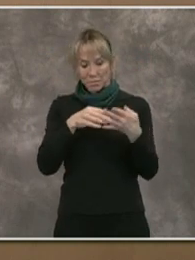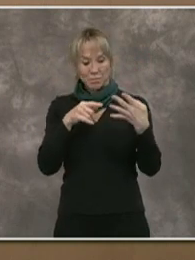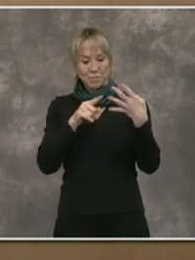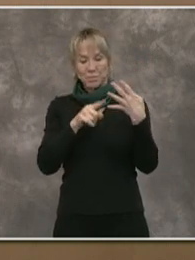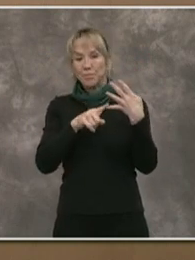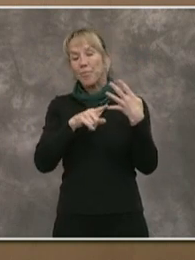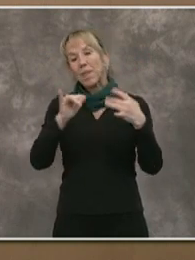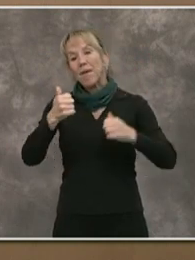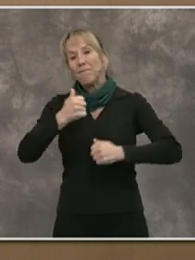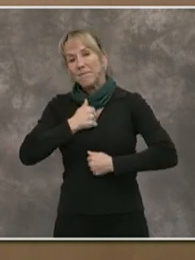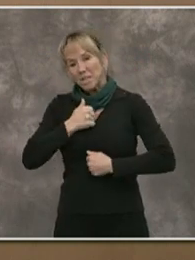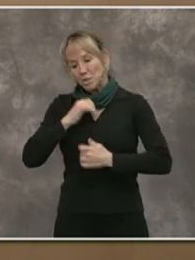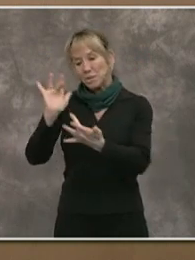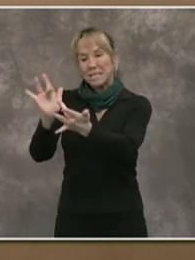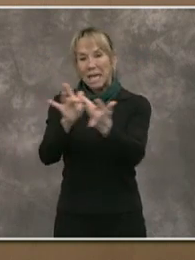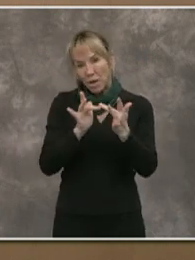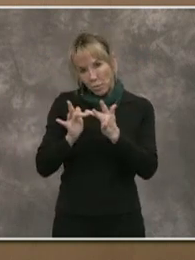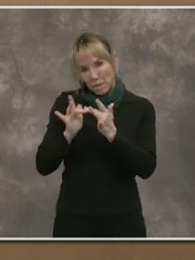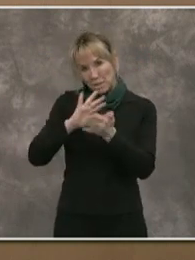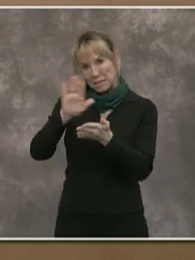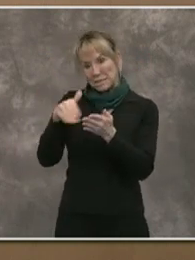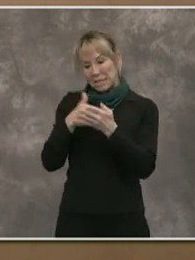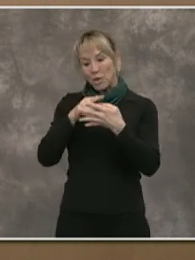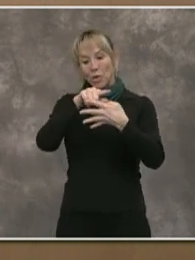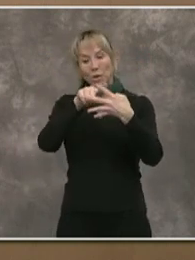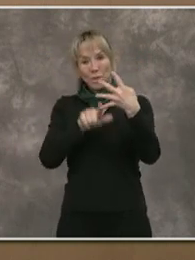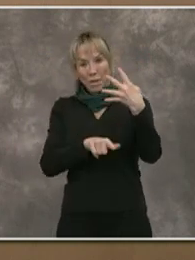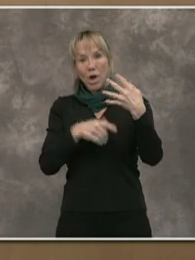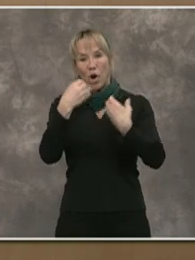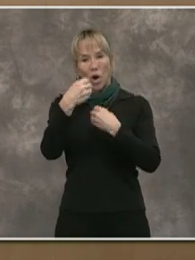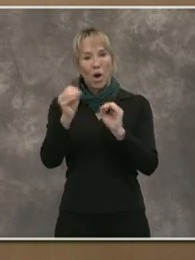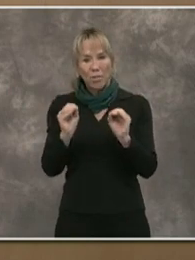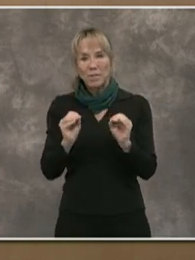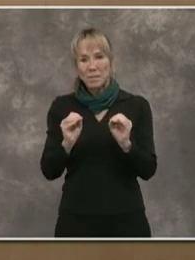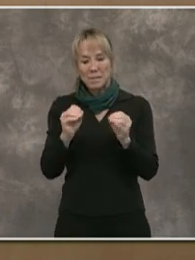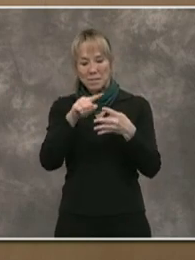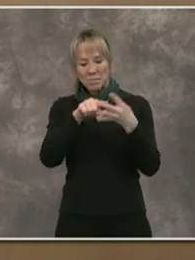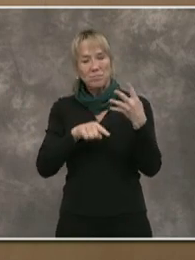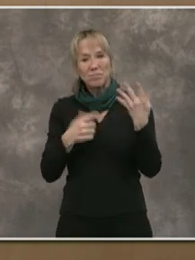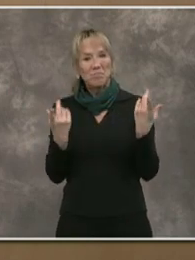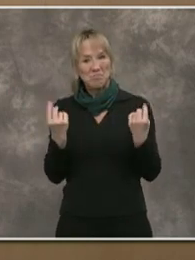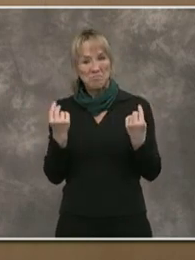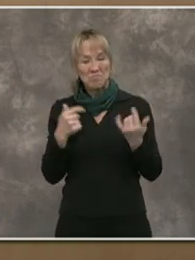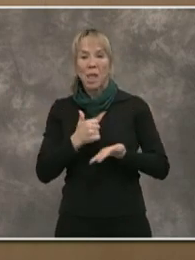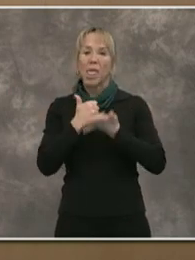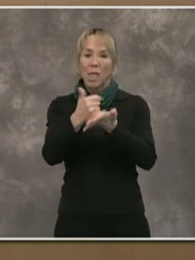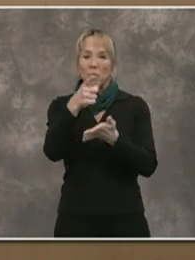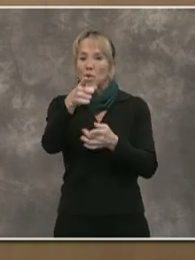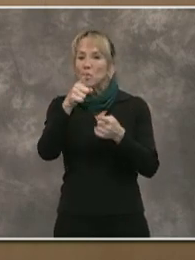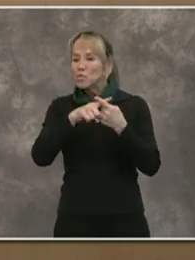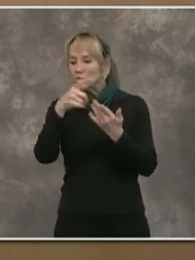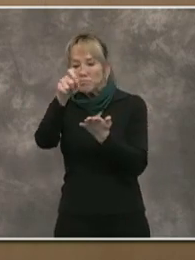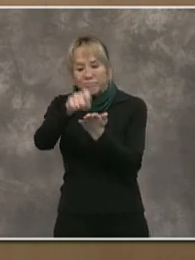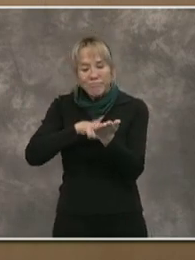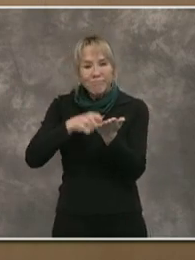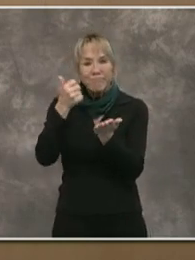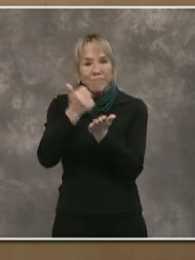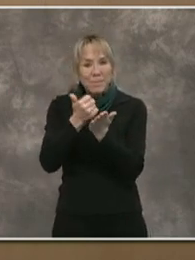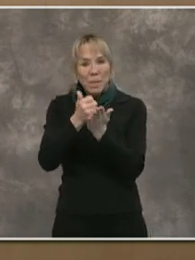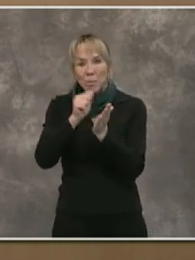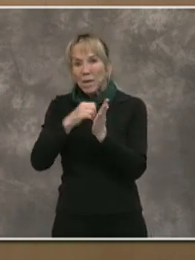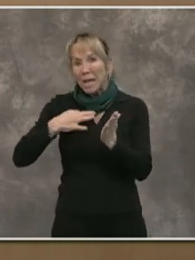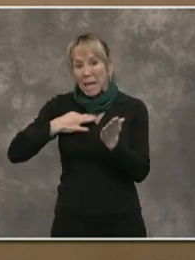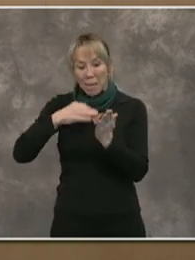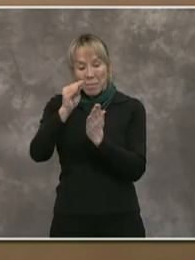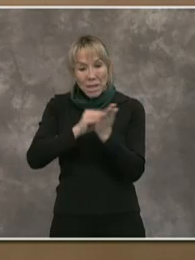Business Outreach Center. These are offices that can help you to complete applications or walk